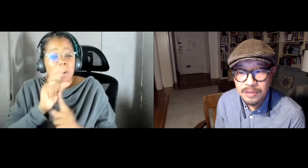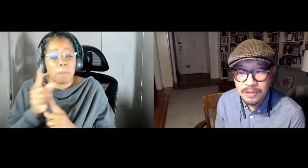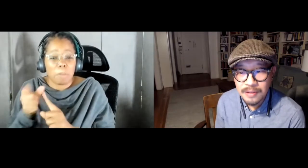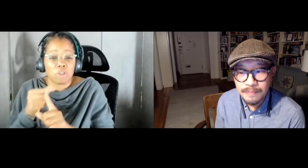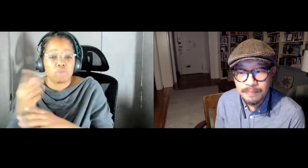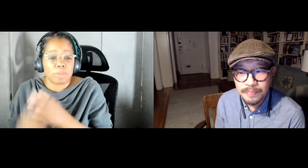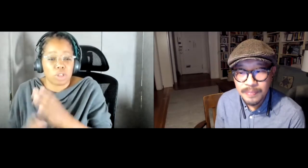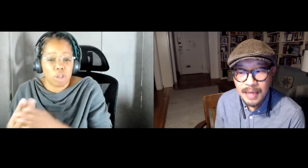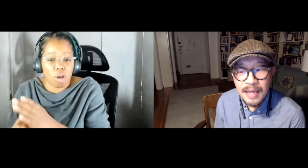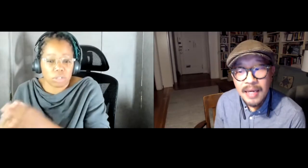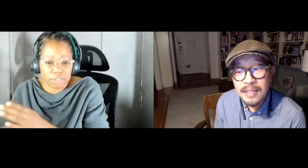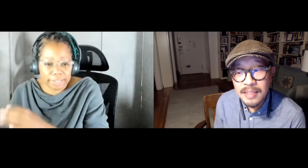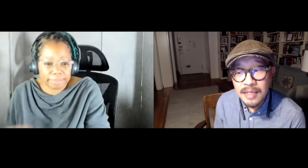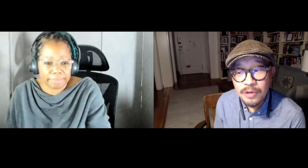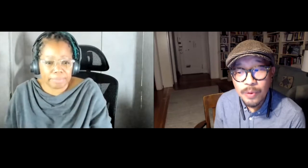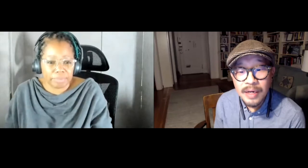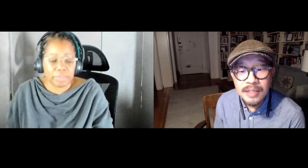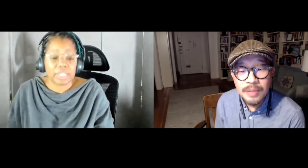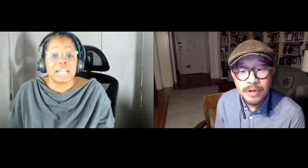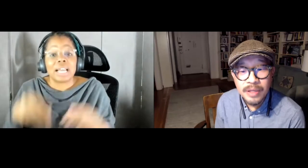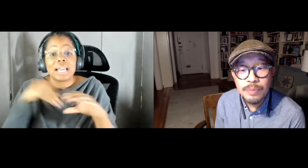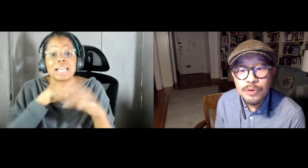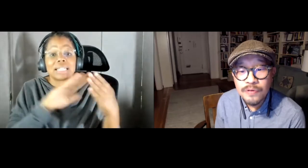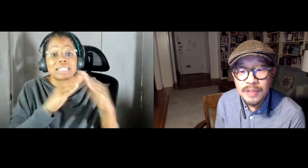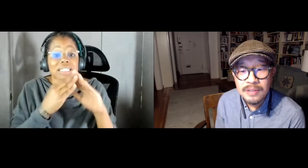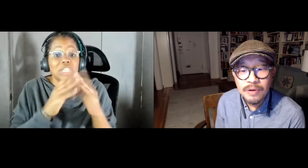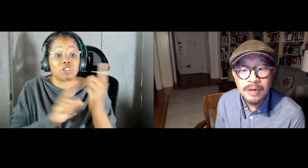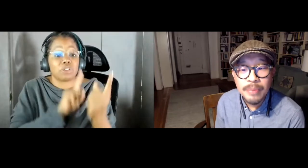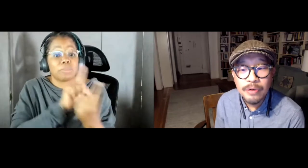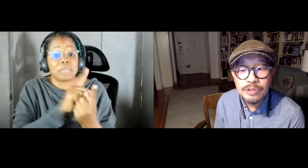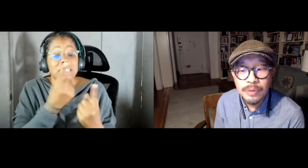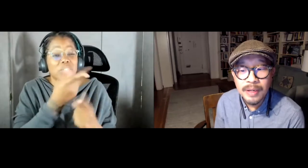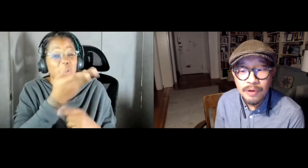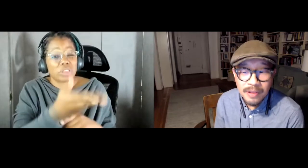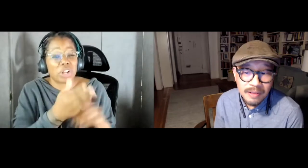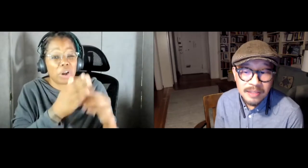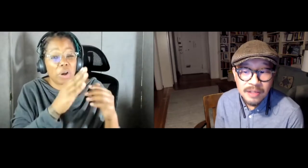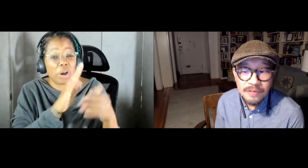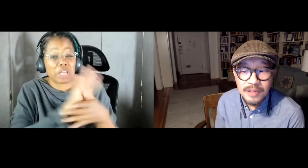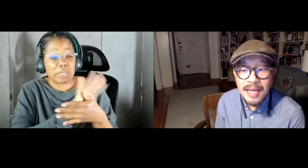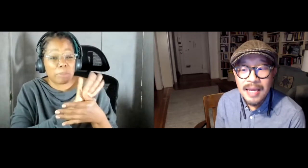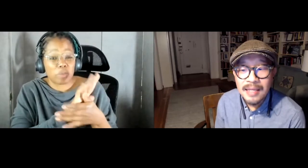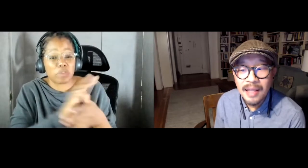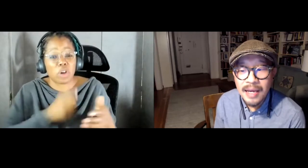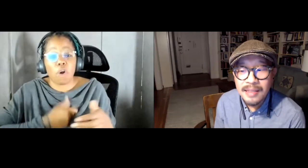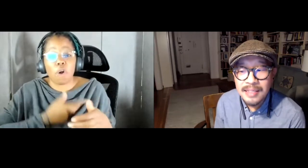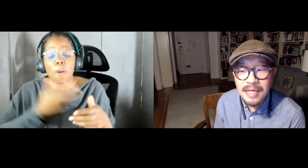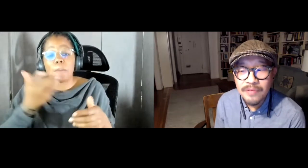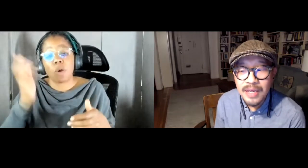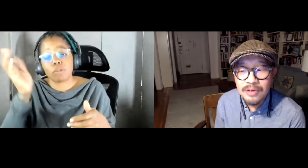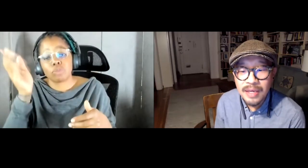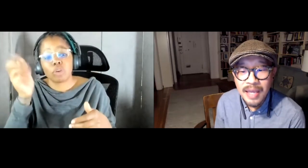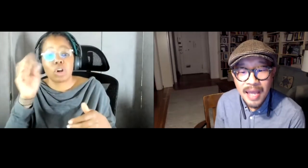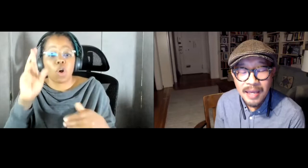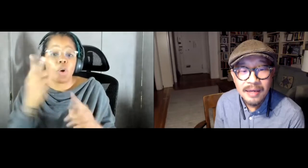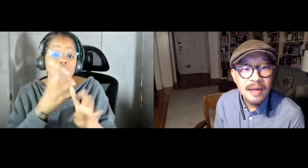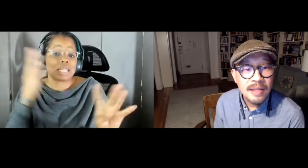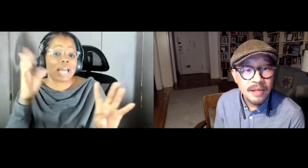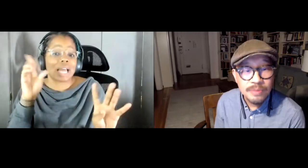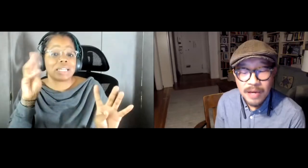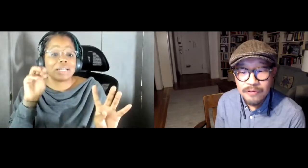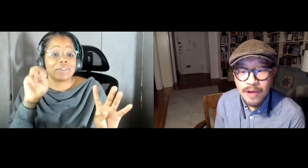the loss. In the city, you run into someone at the movies or at a poetry reading, or less often in line at the DMV, and you think,